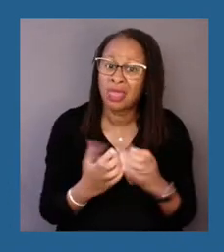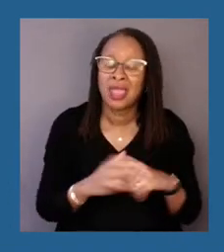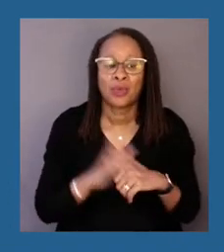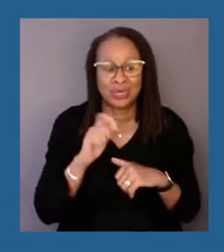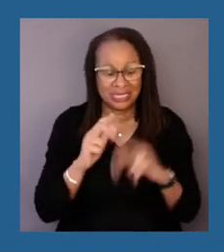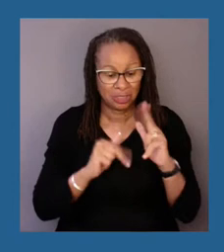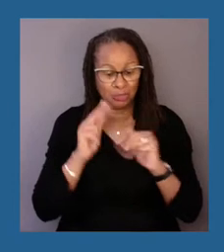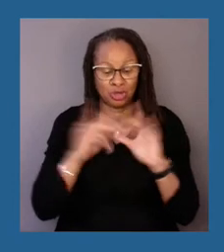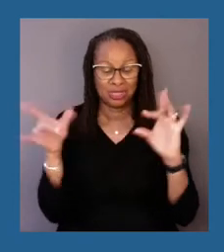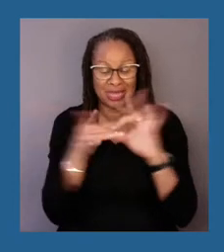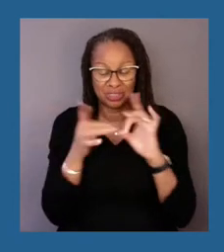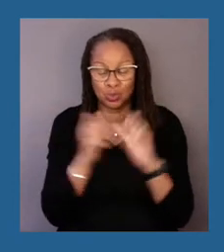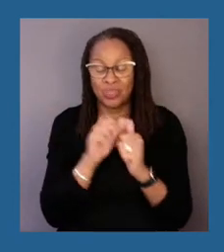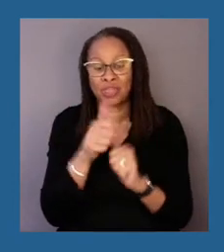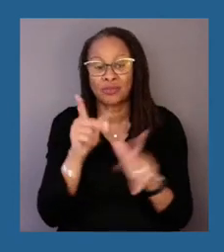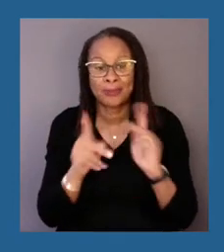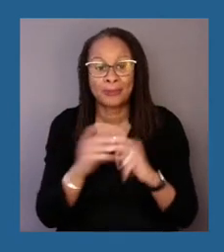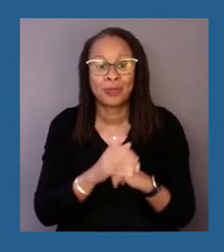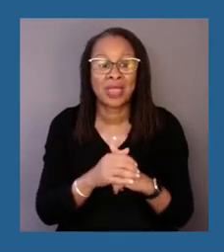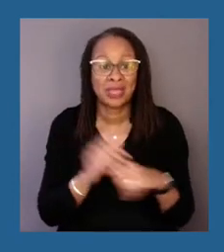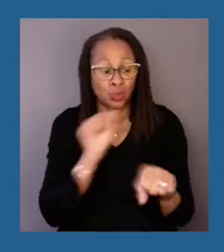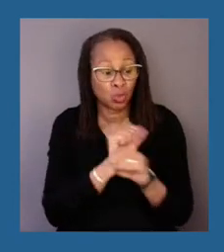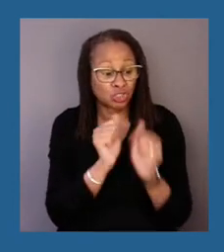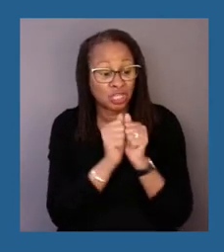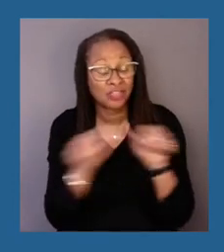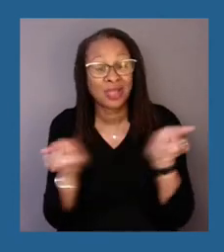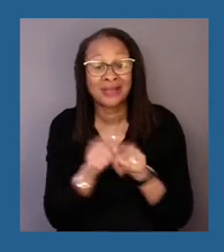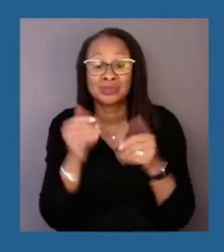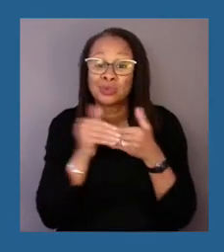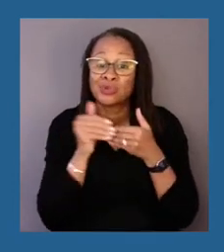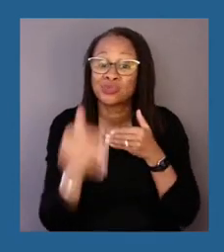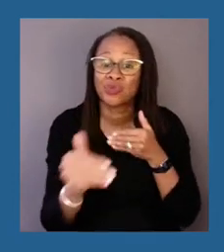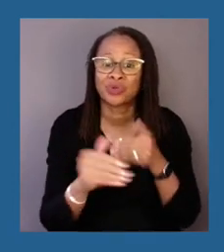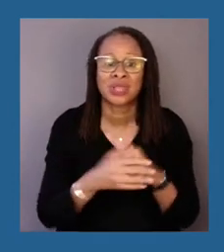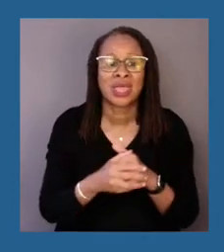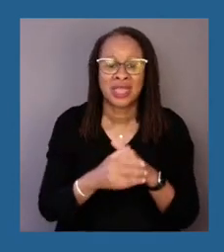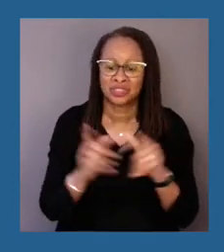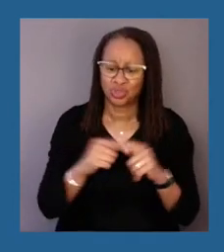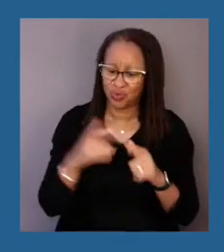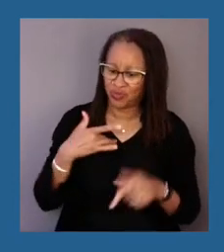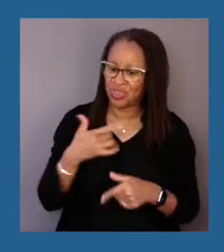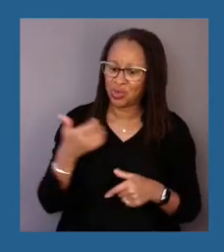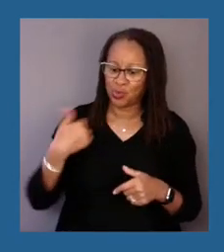other as we move forward, in order even to feel that we have